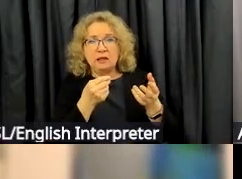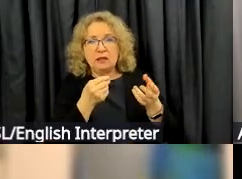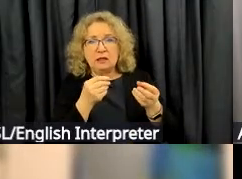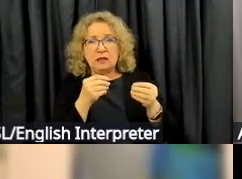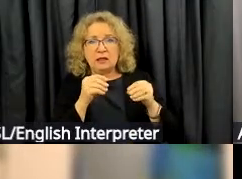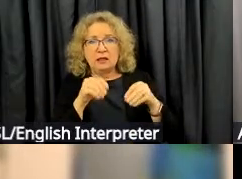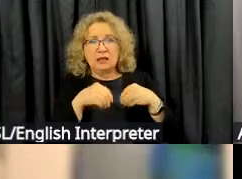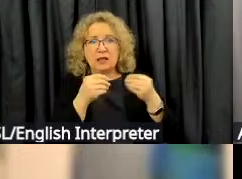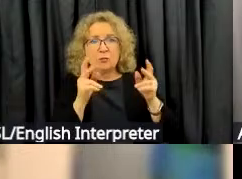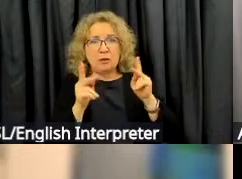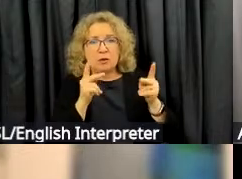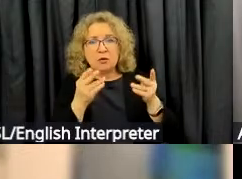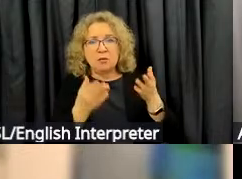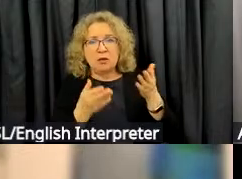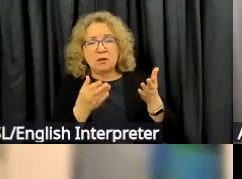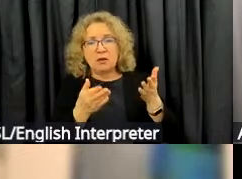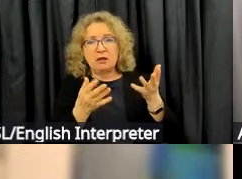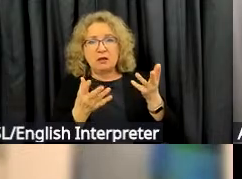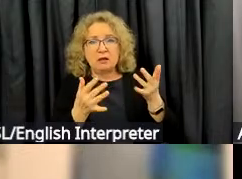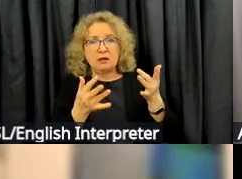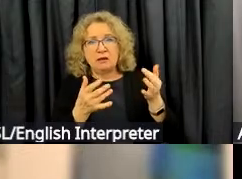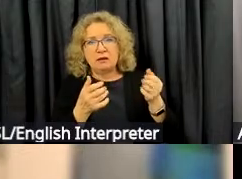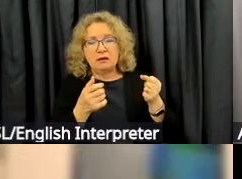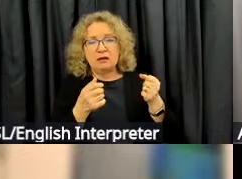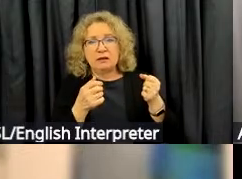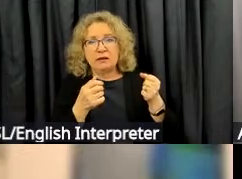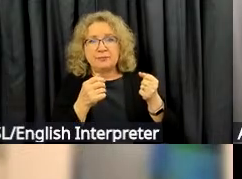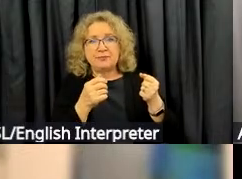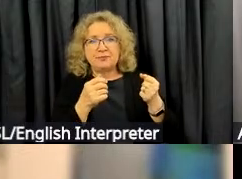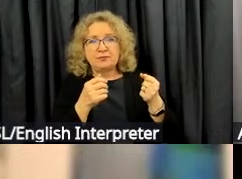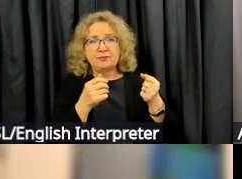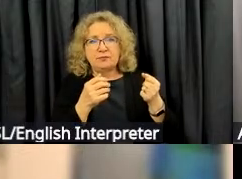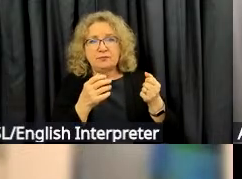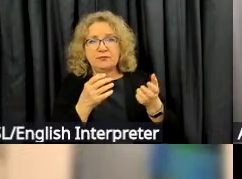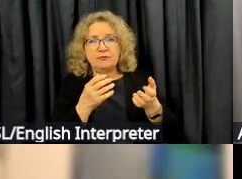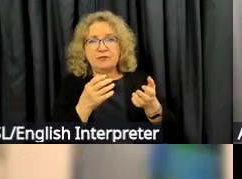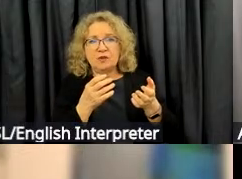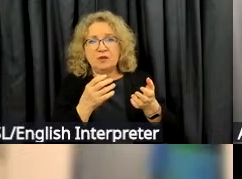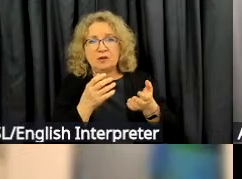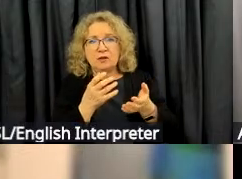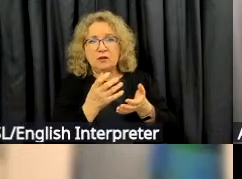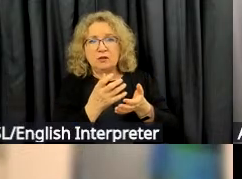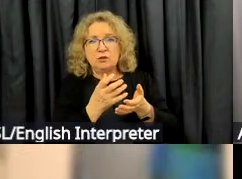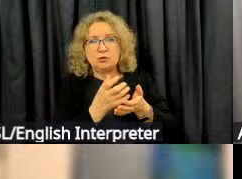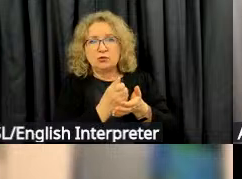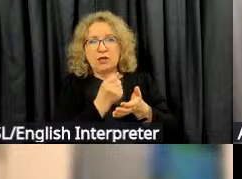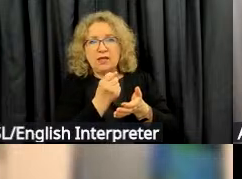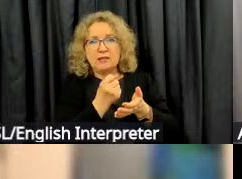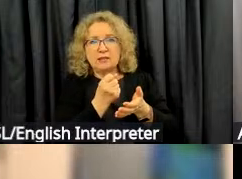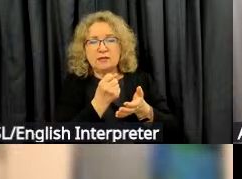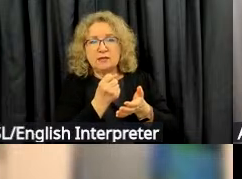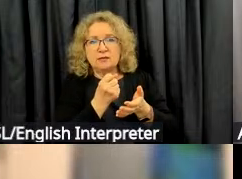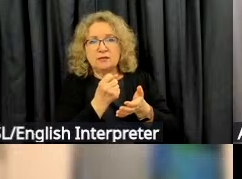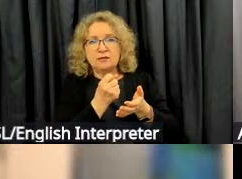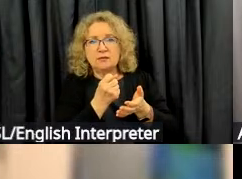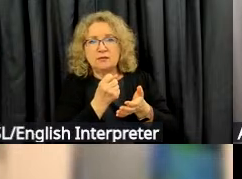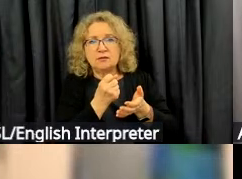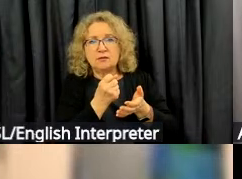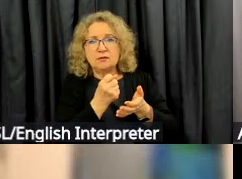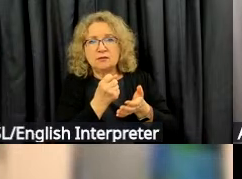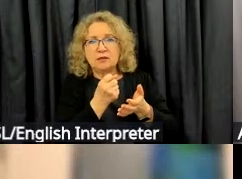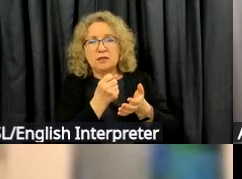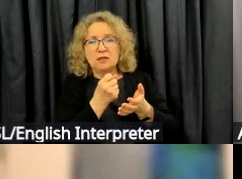stop on the bike across the bridge, that we do not need to build the bridge with the